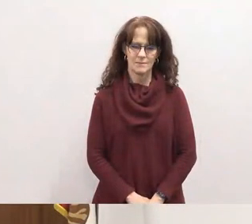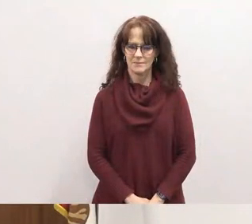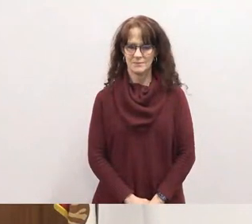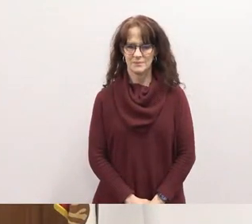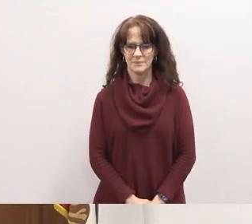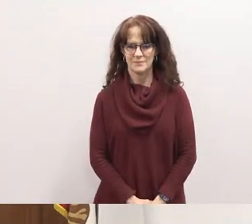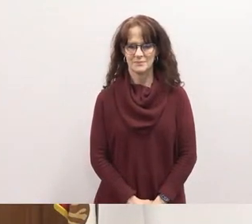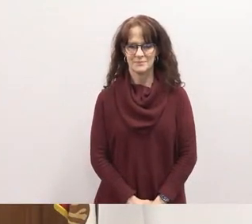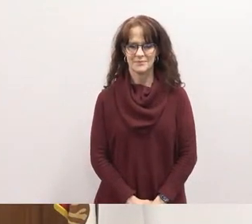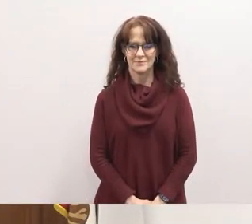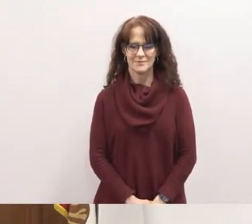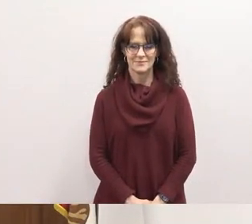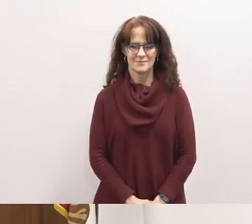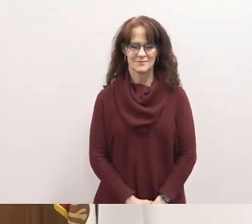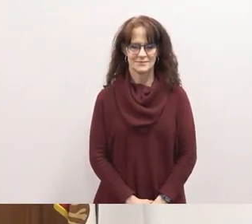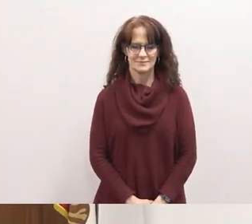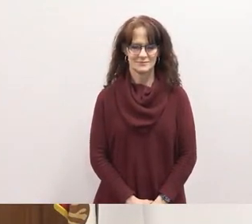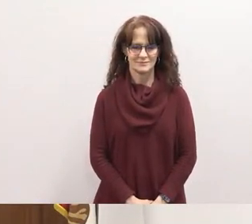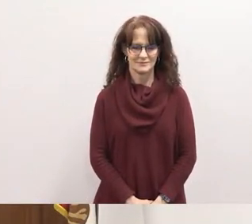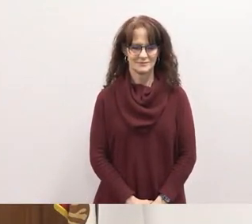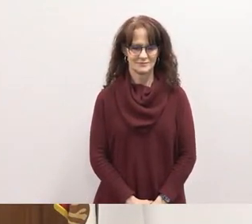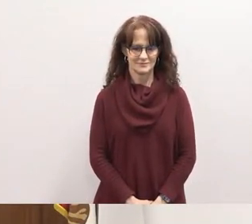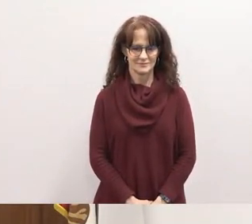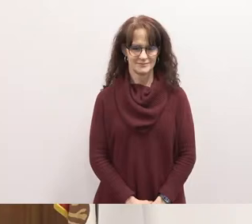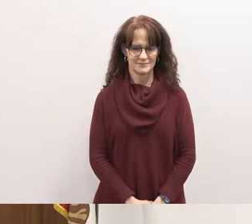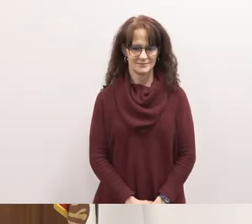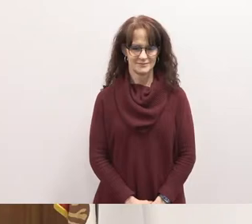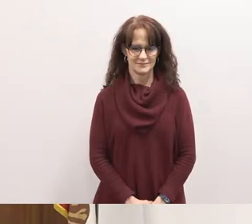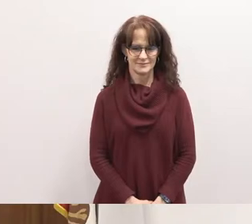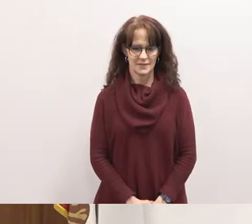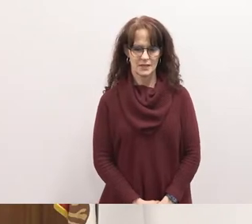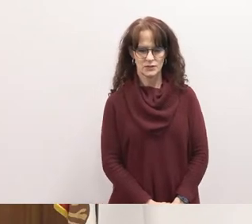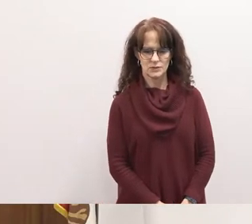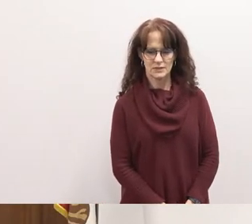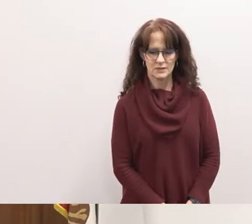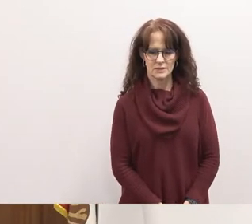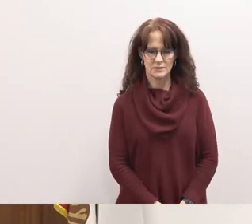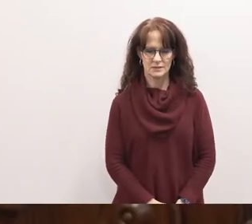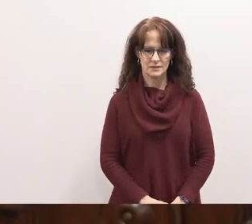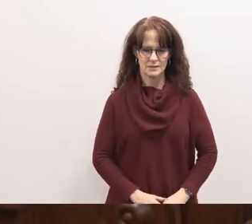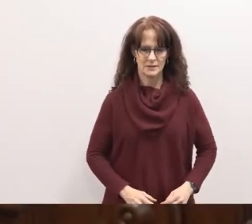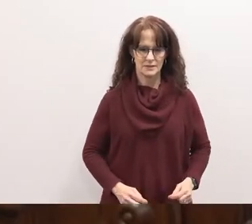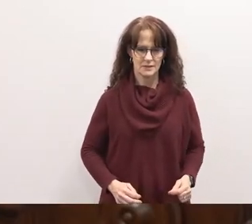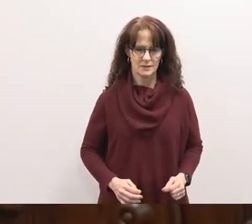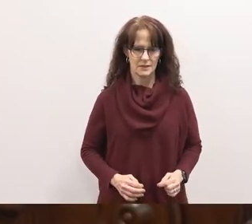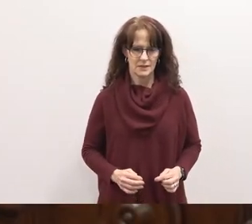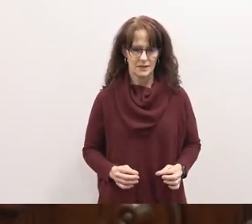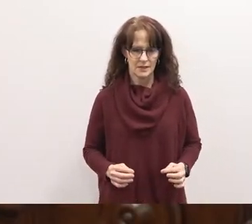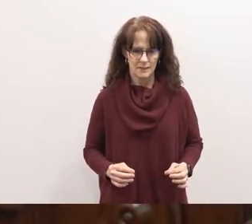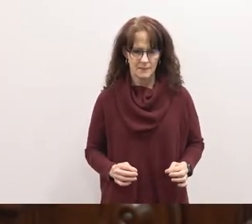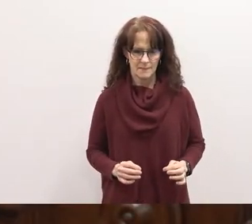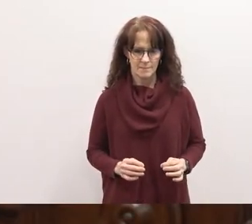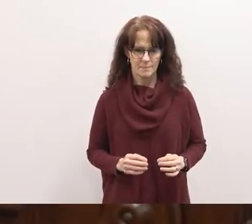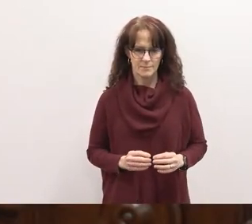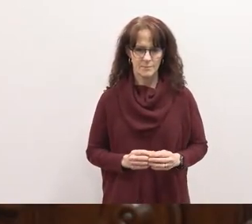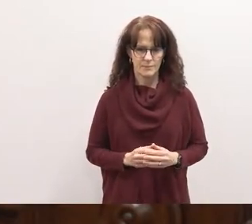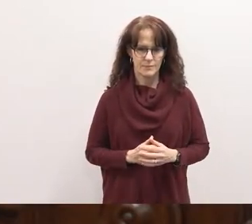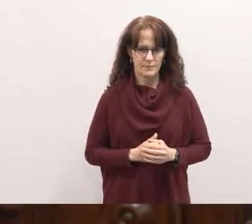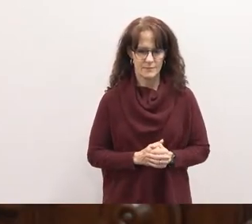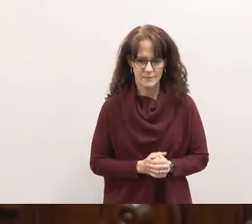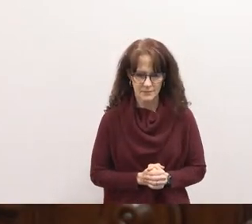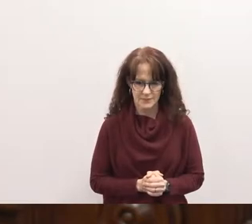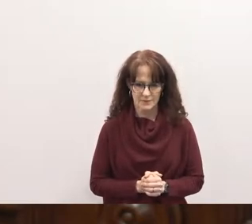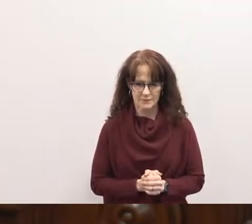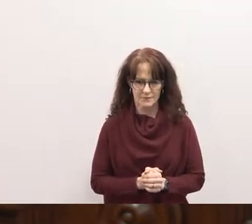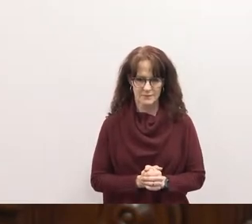being here, to those in person, and for those who are watching us live streaming, I will ask our